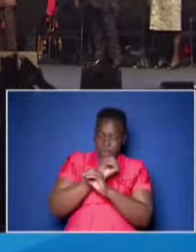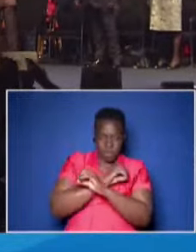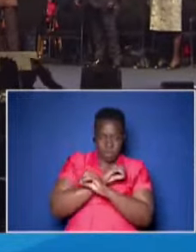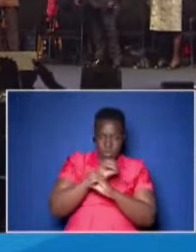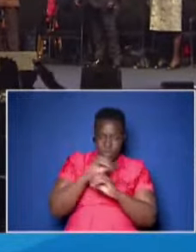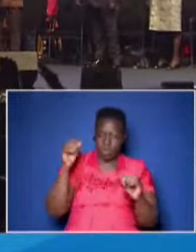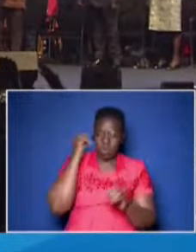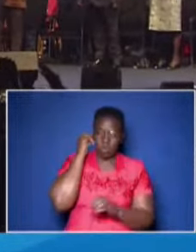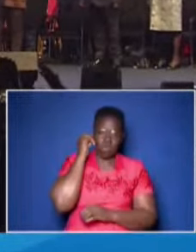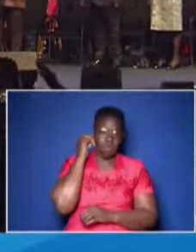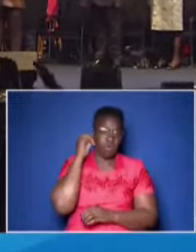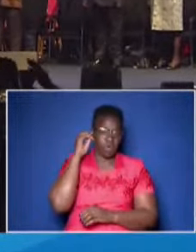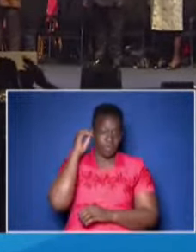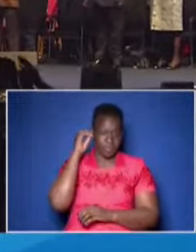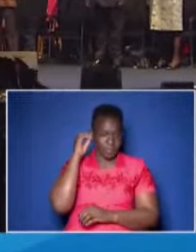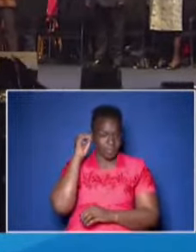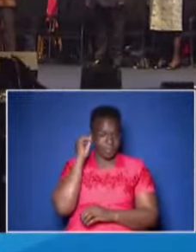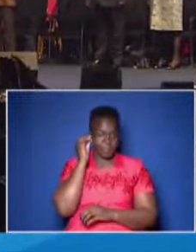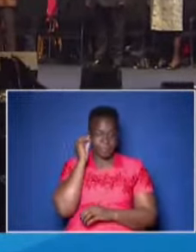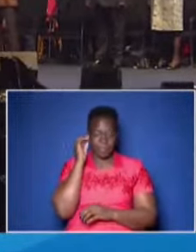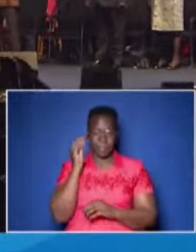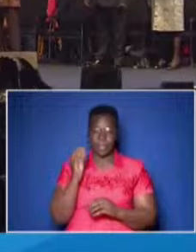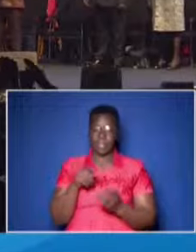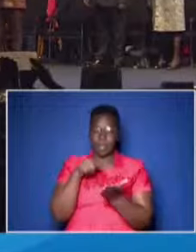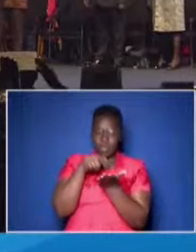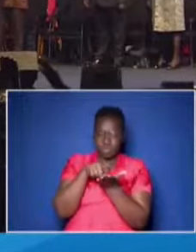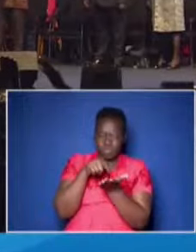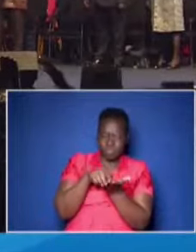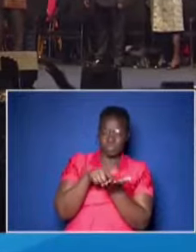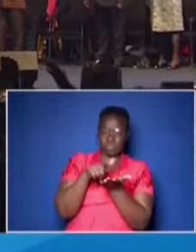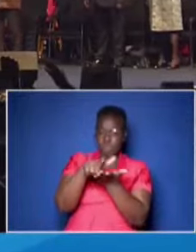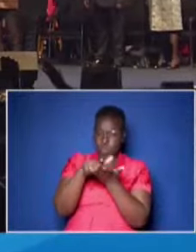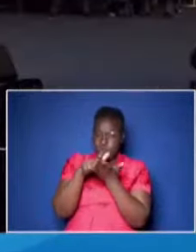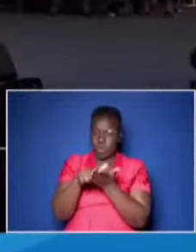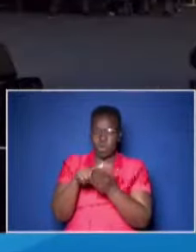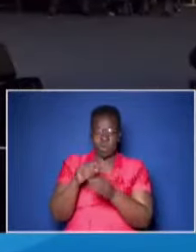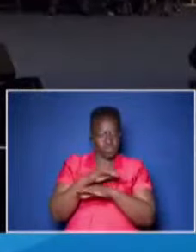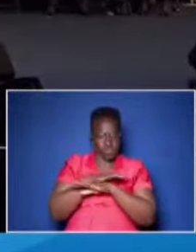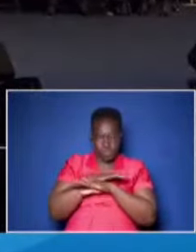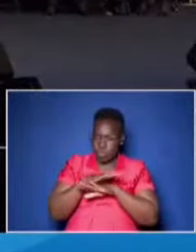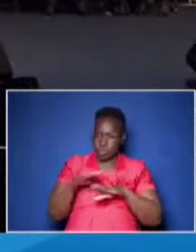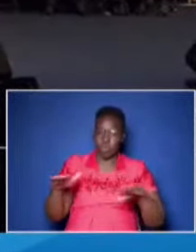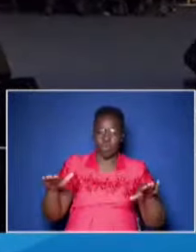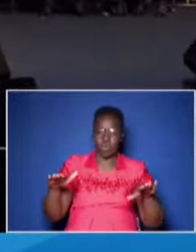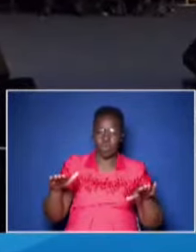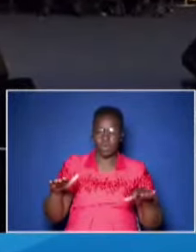More Death new properties new